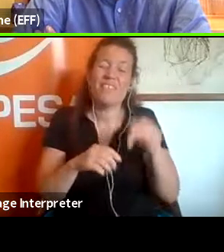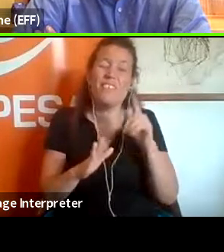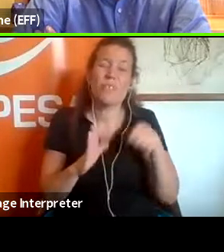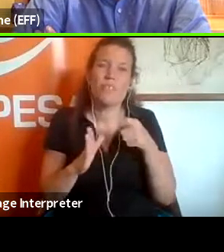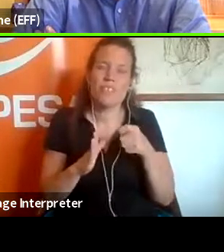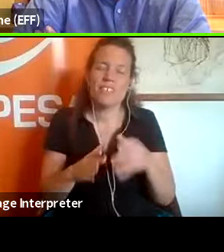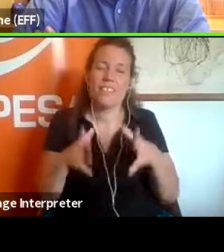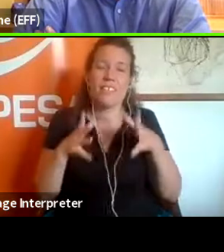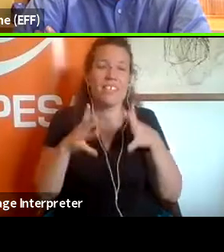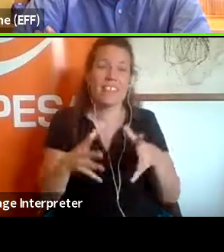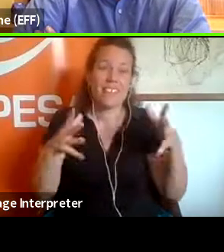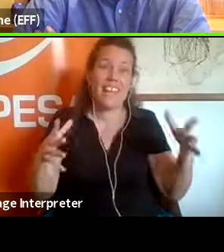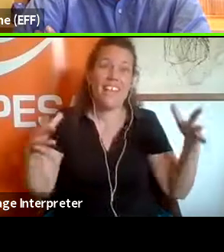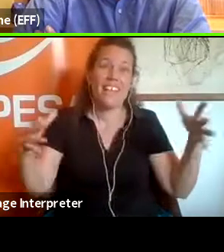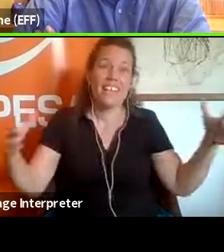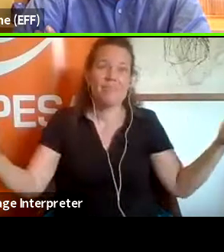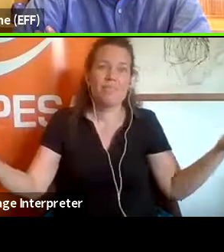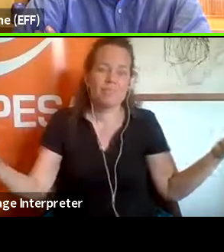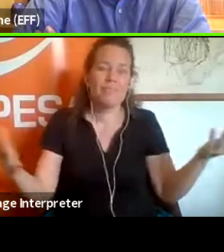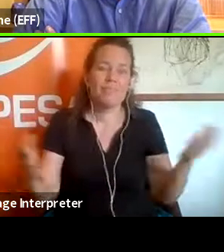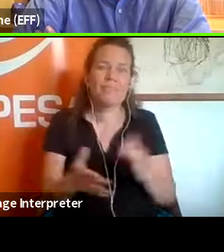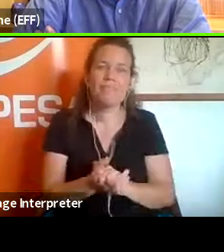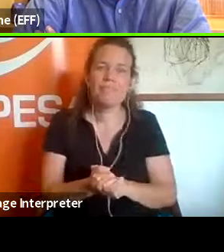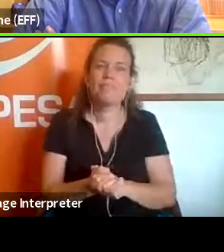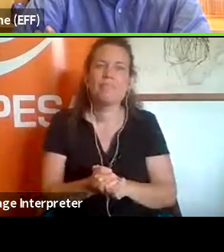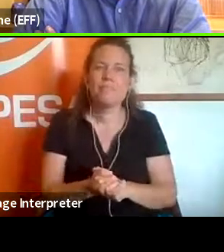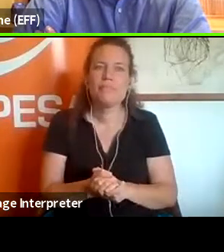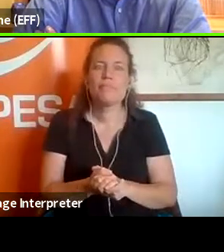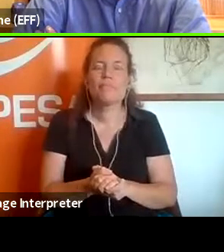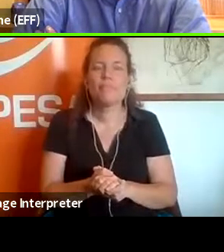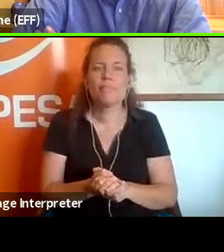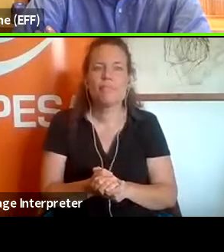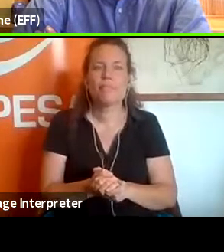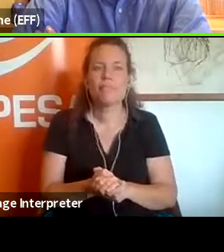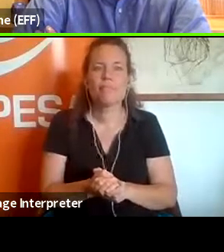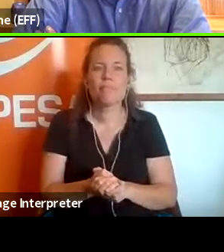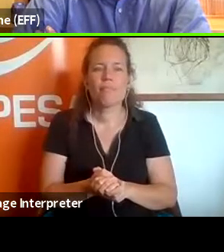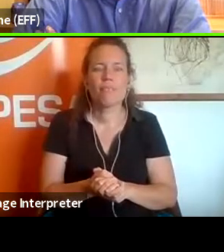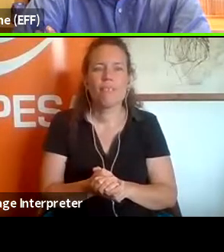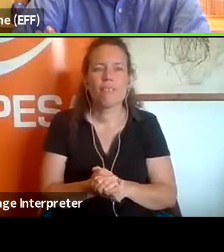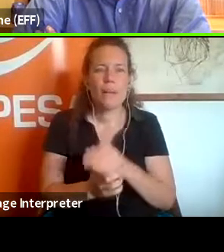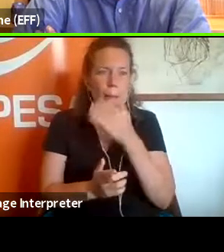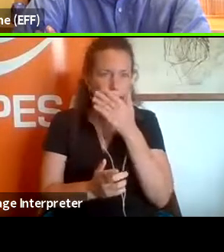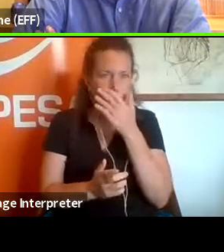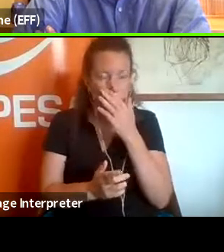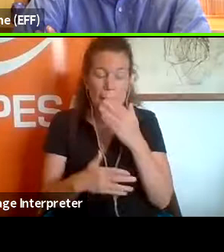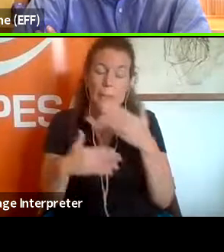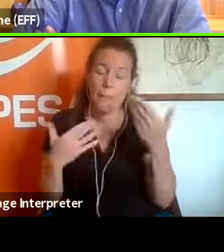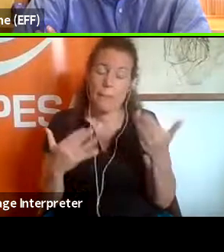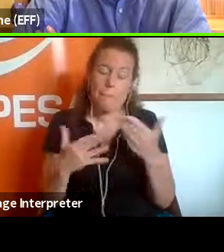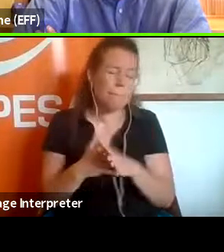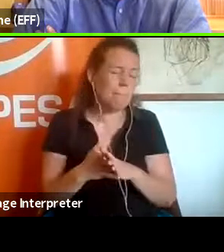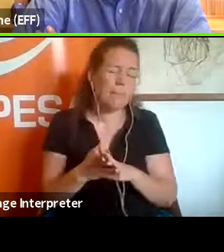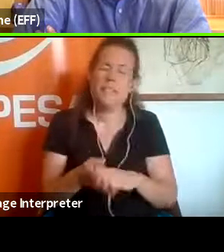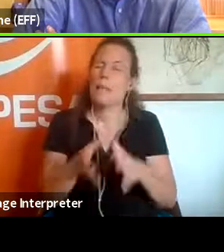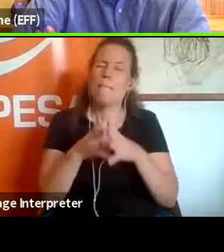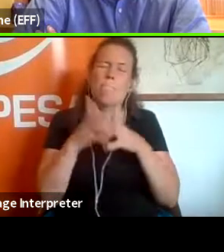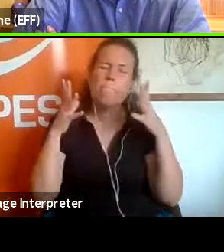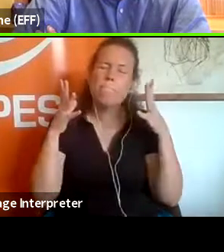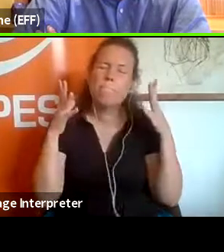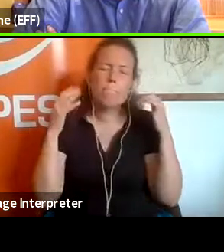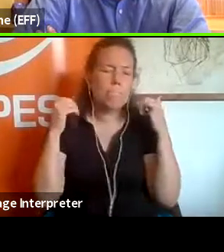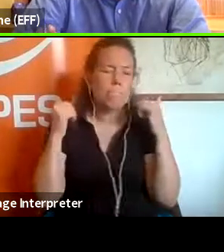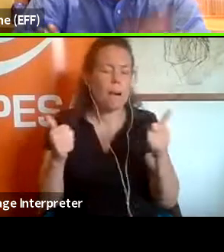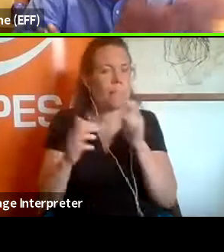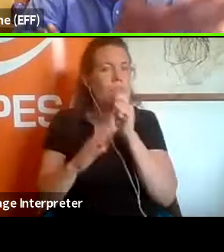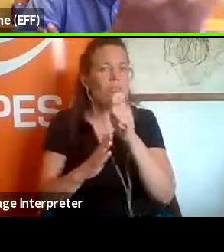scaling issue. There's a lot of really great recommendations. If you just look